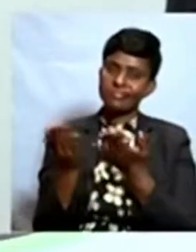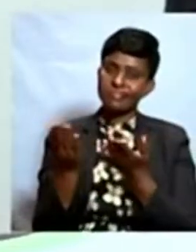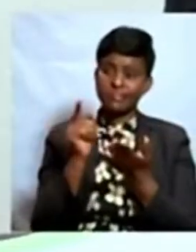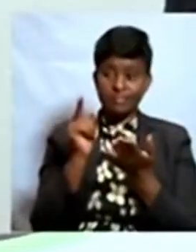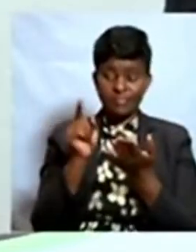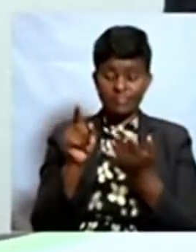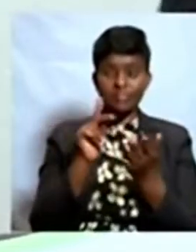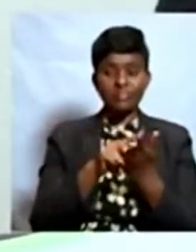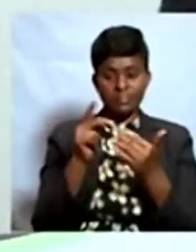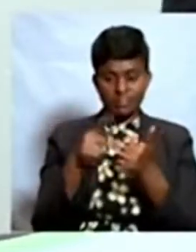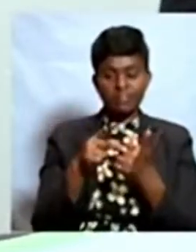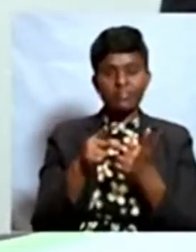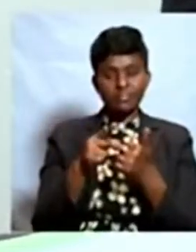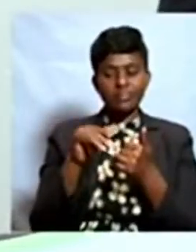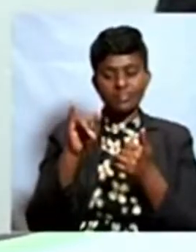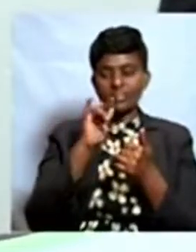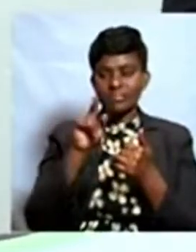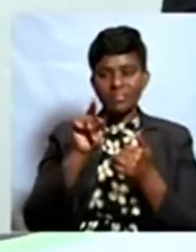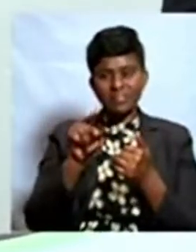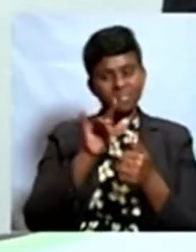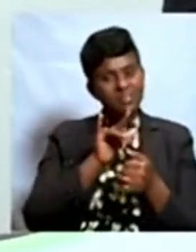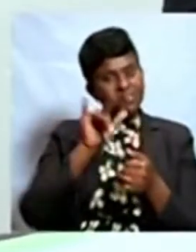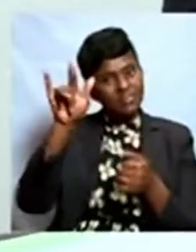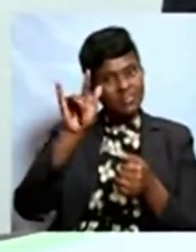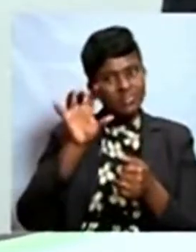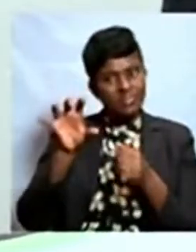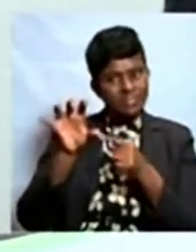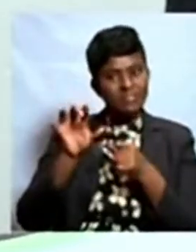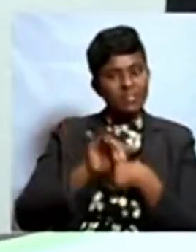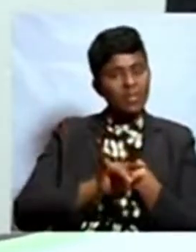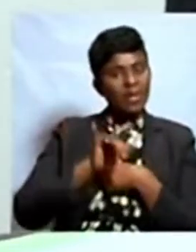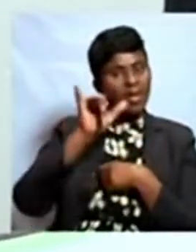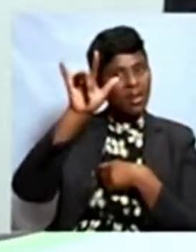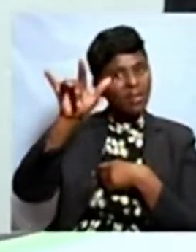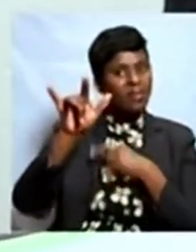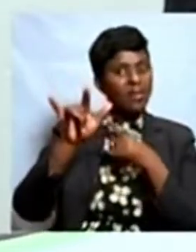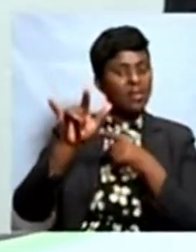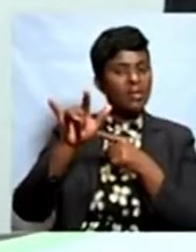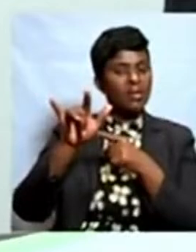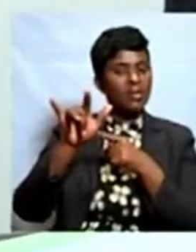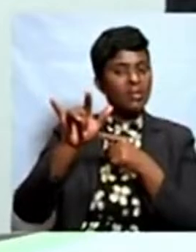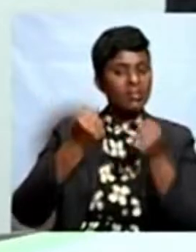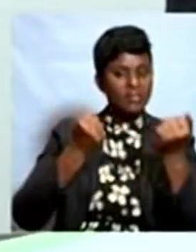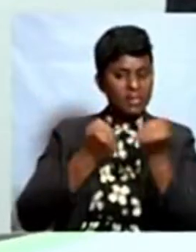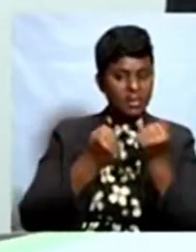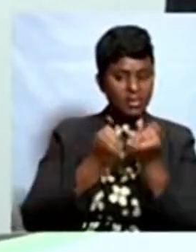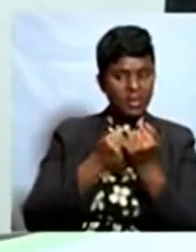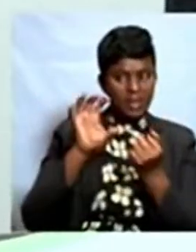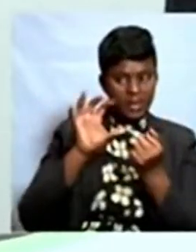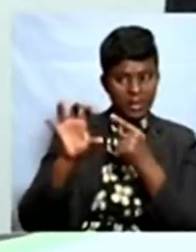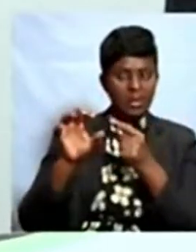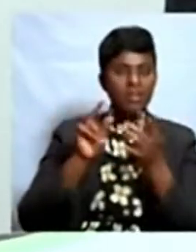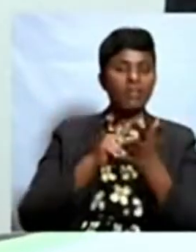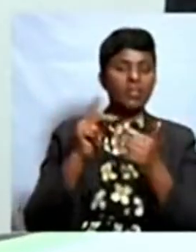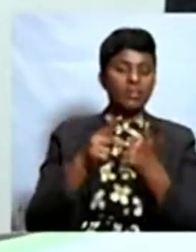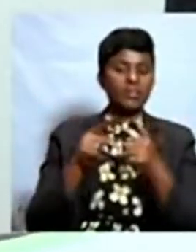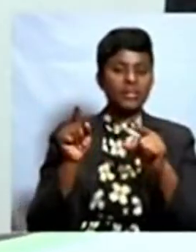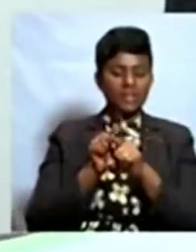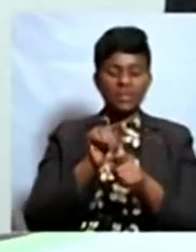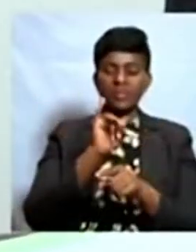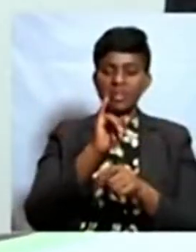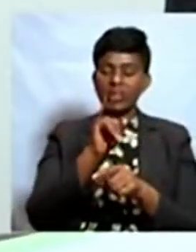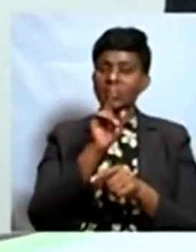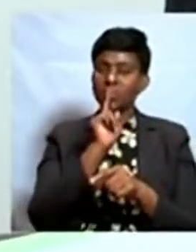that program, the aviation support sector program,